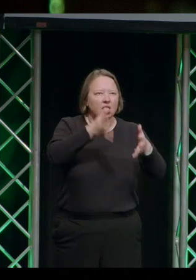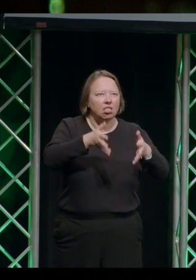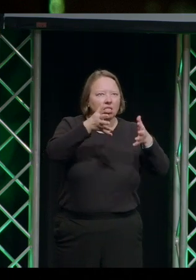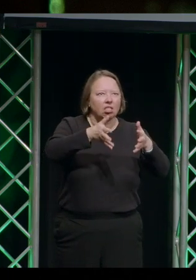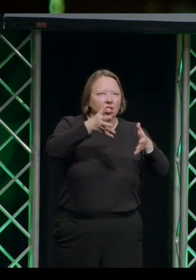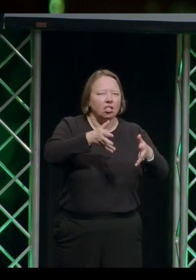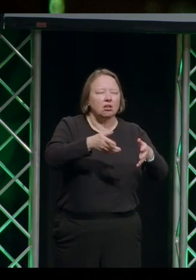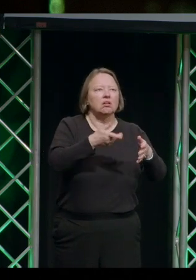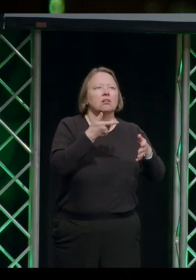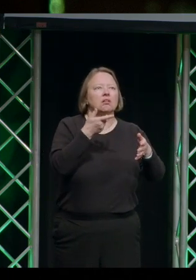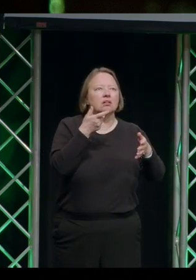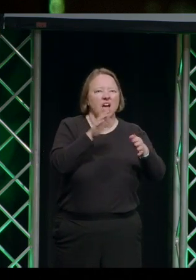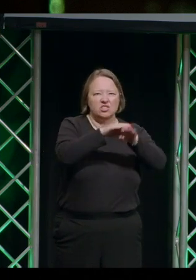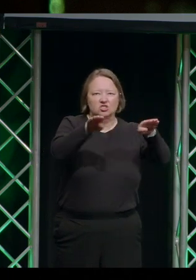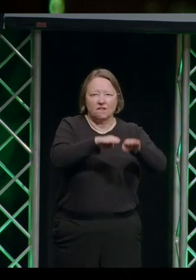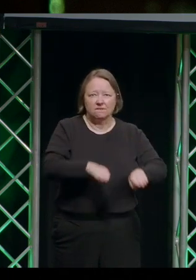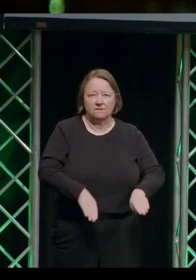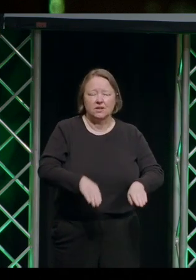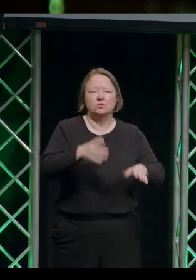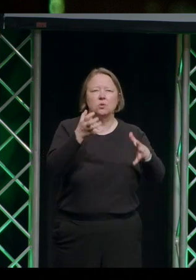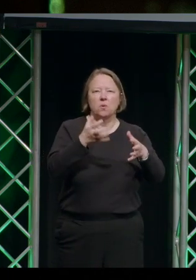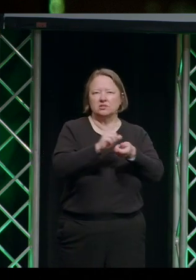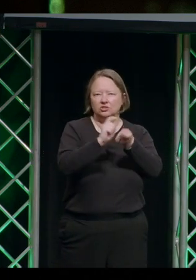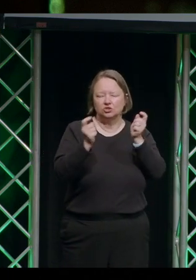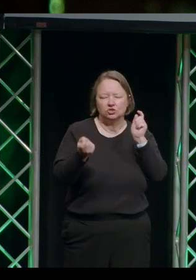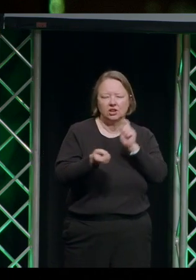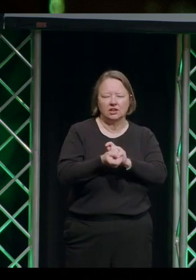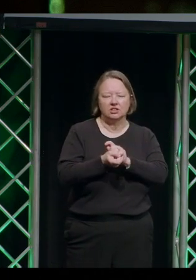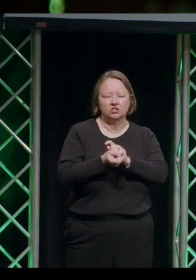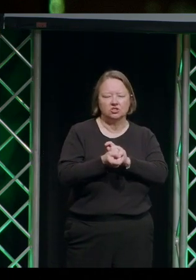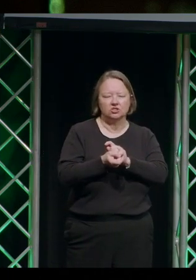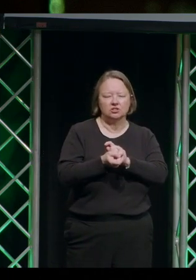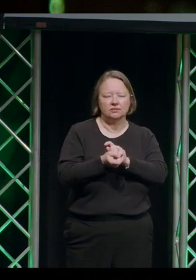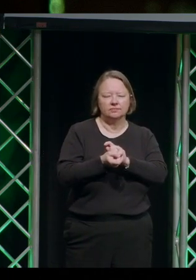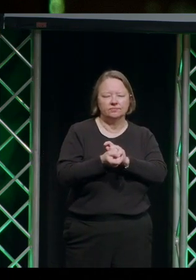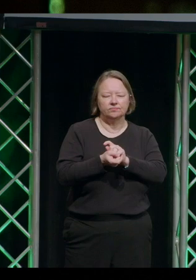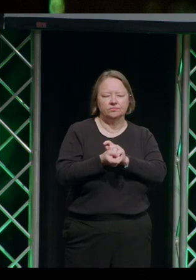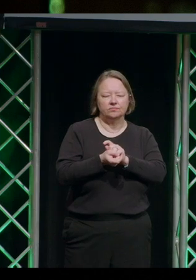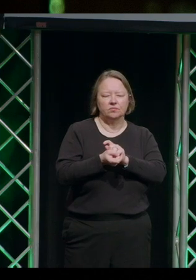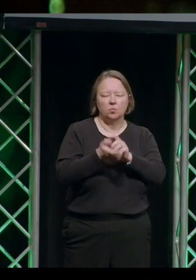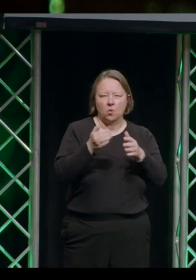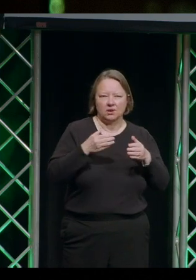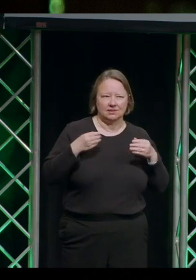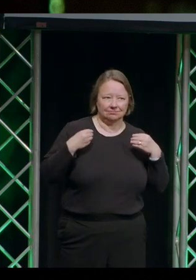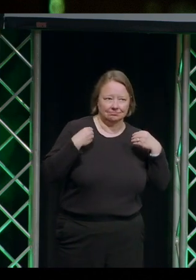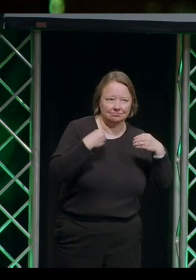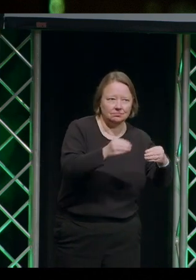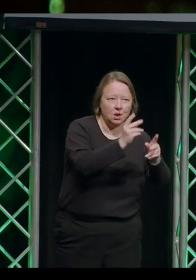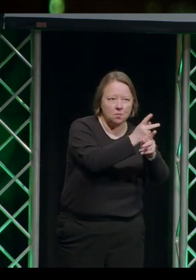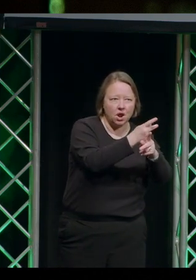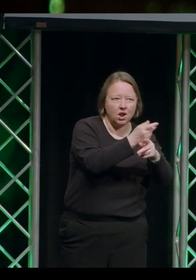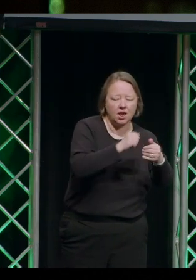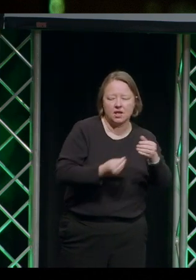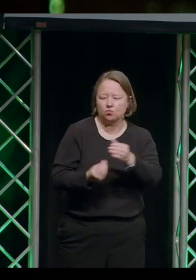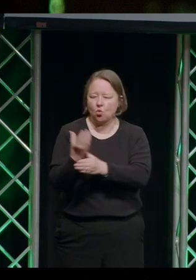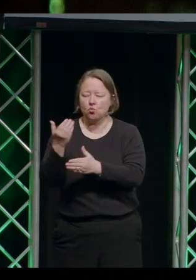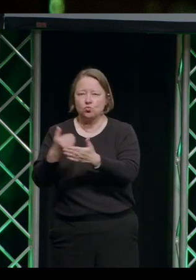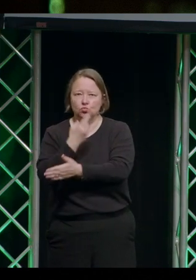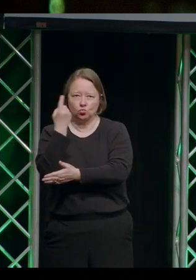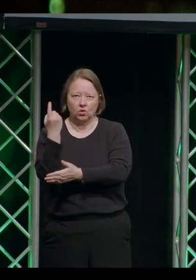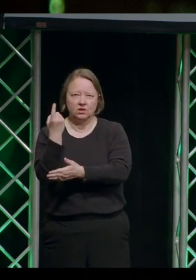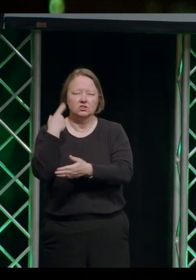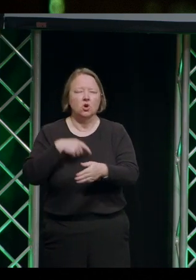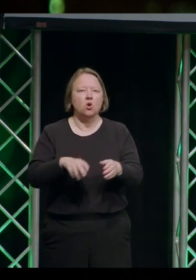able to shift the way, like push forward a product while we're growing new ones. And